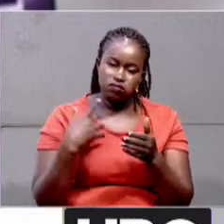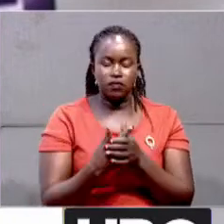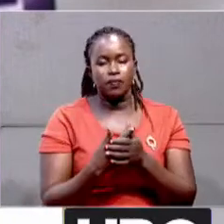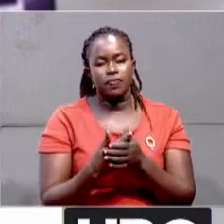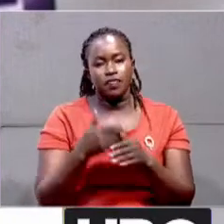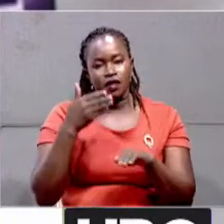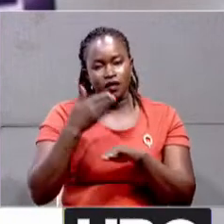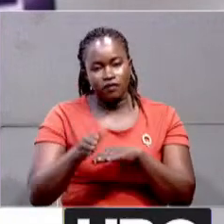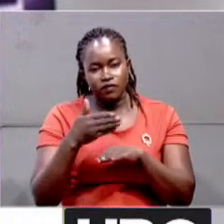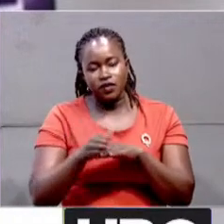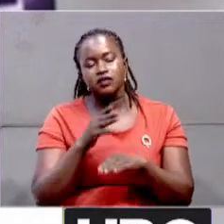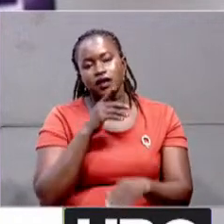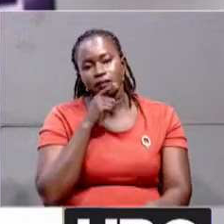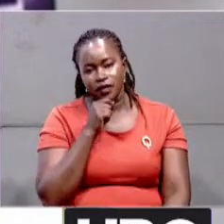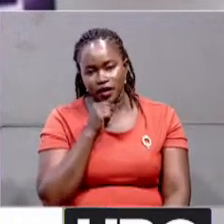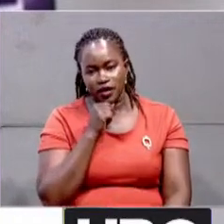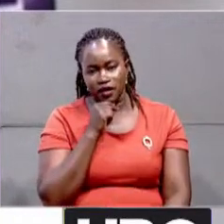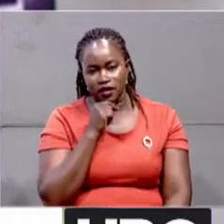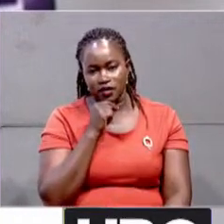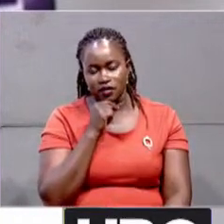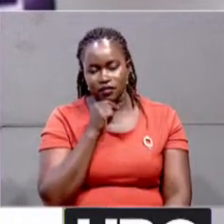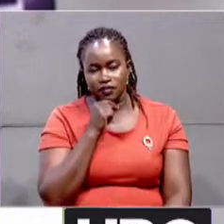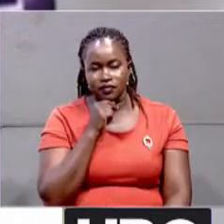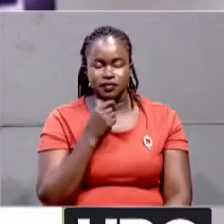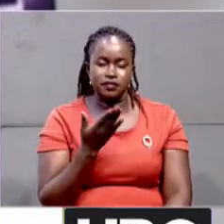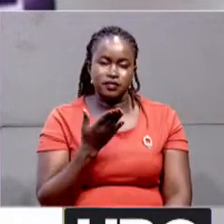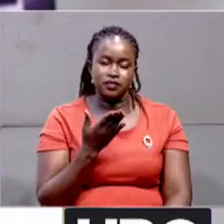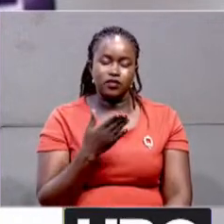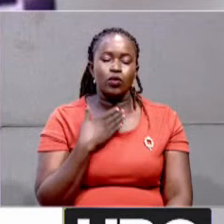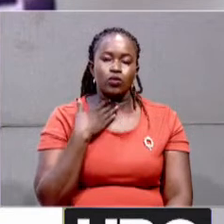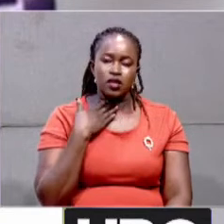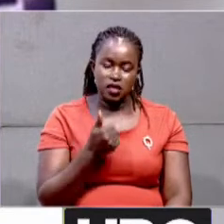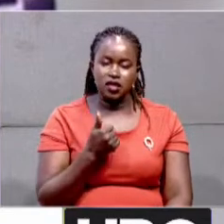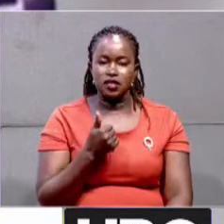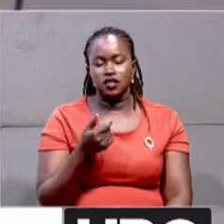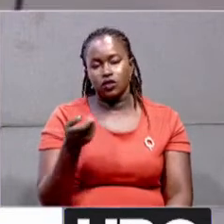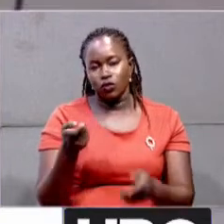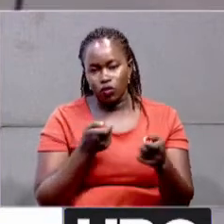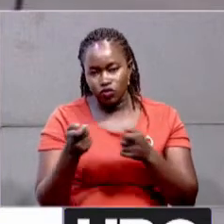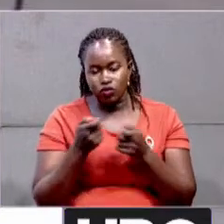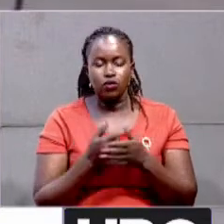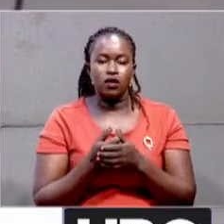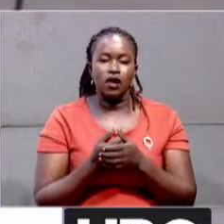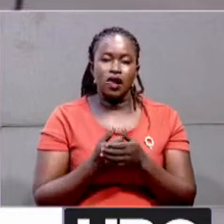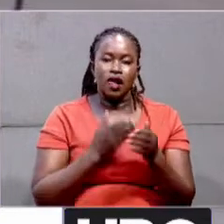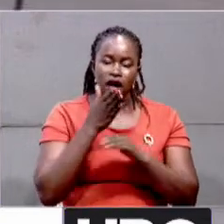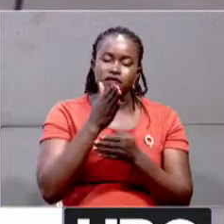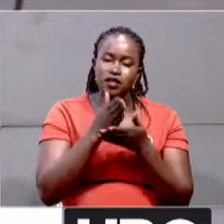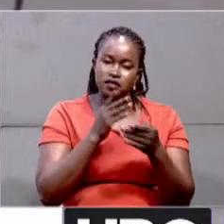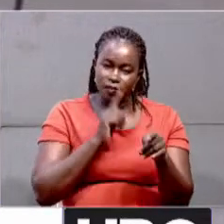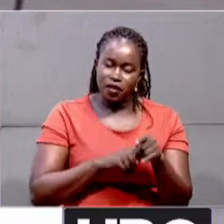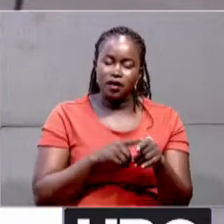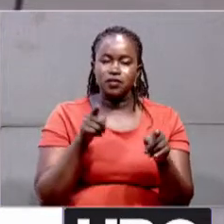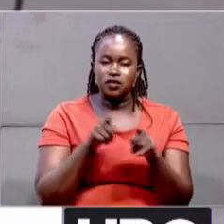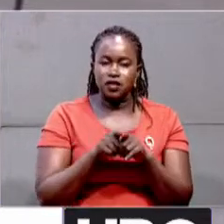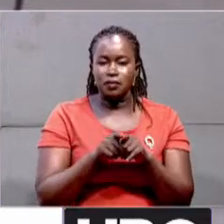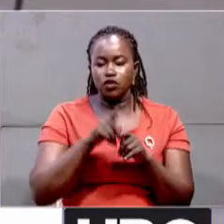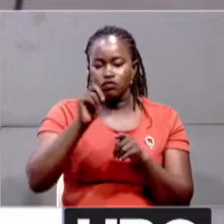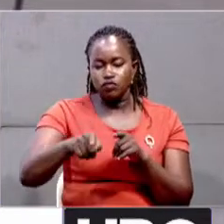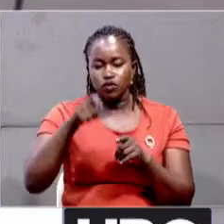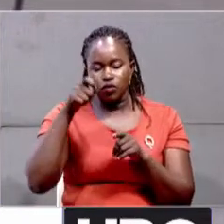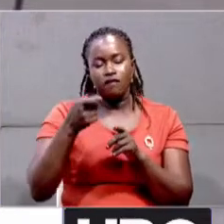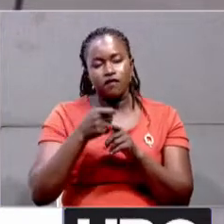those fishermen who didn't even have so much government control would reach a time and withdraw from the lake to